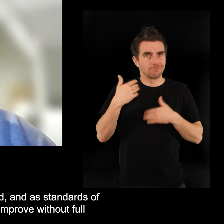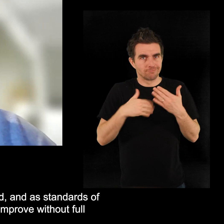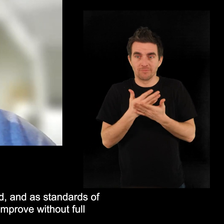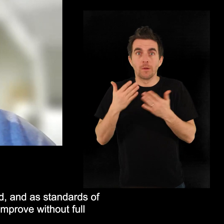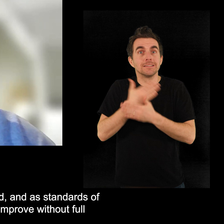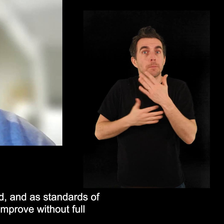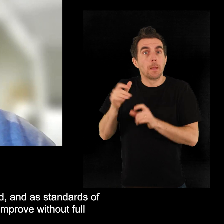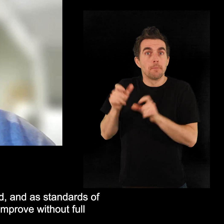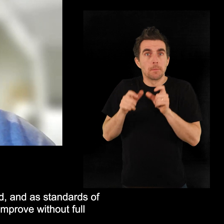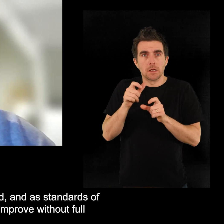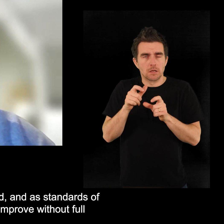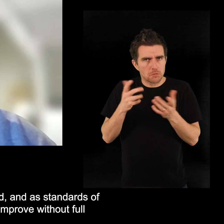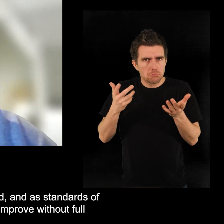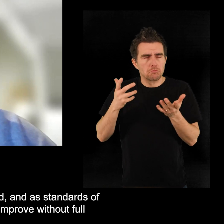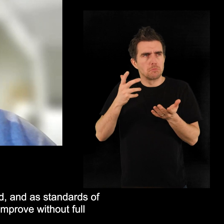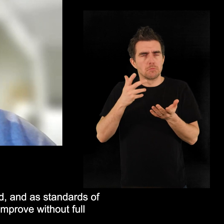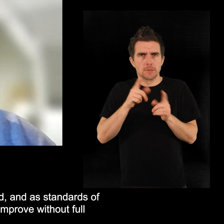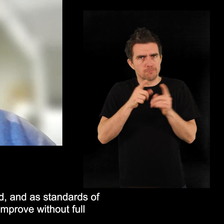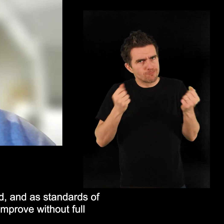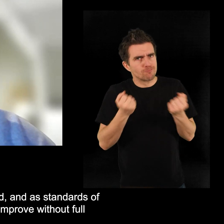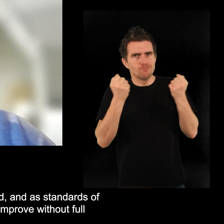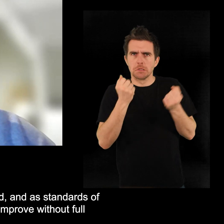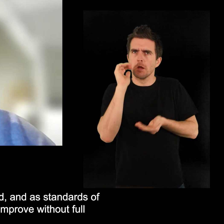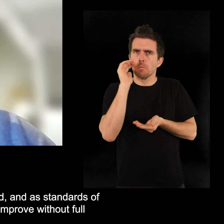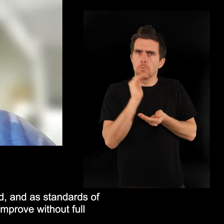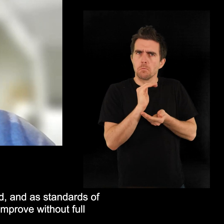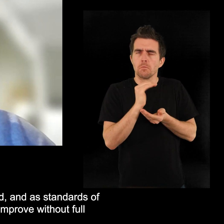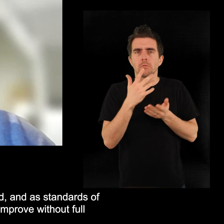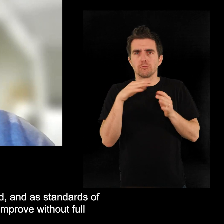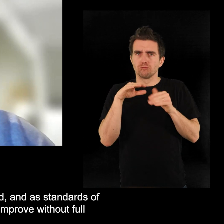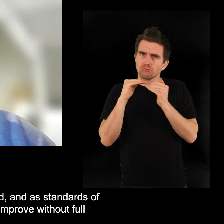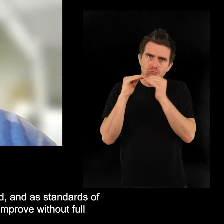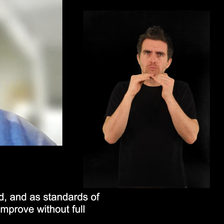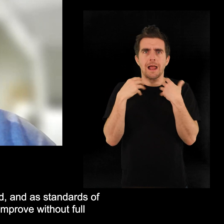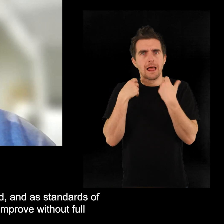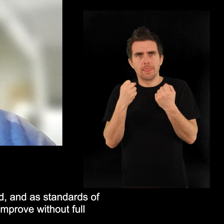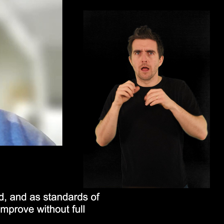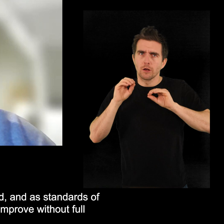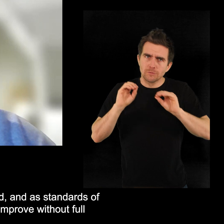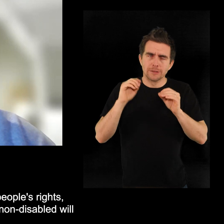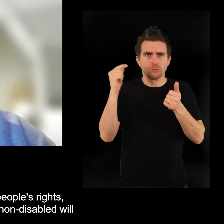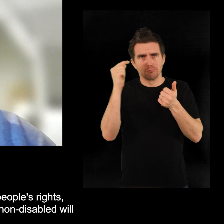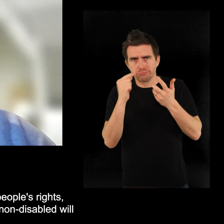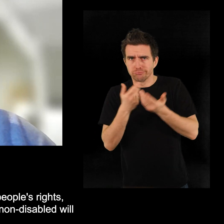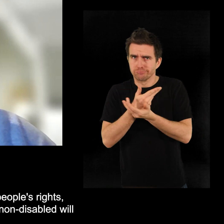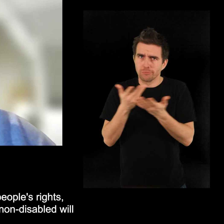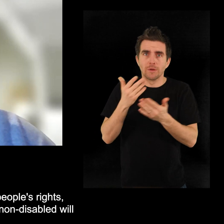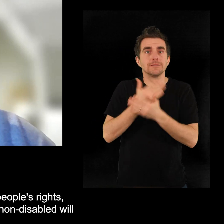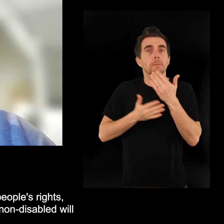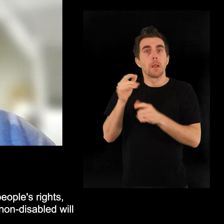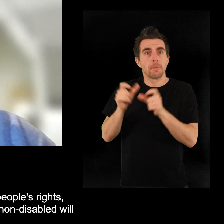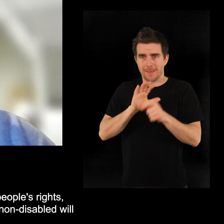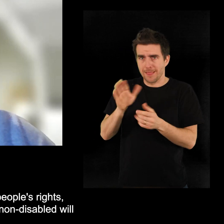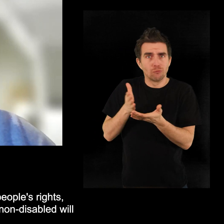as disabled people are lessened, and as standards of health, education, and living improve without full implementation of